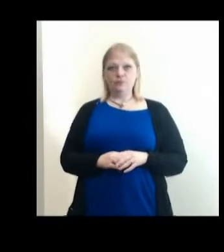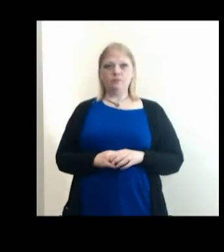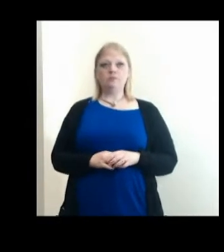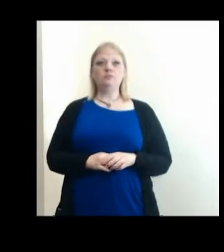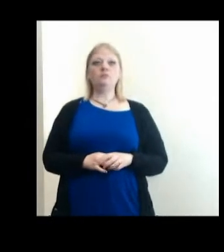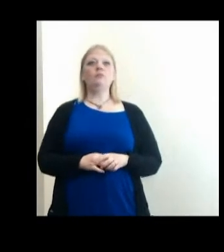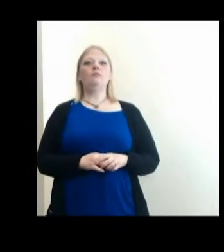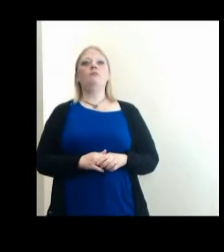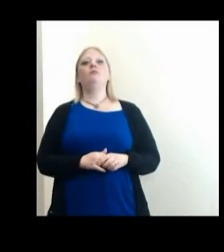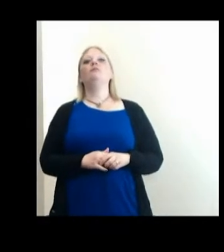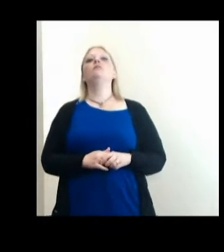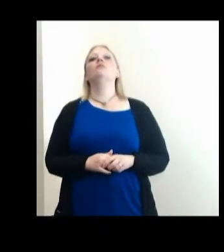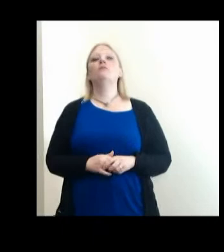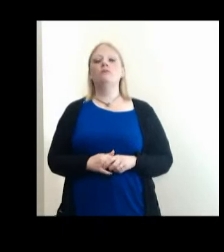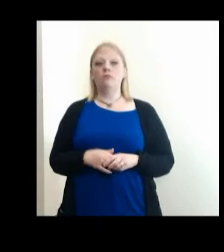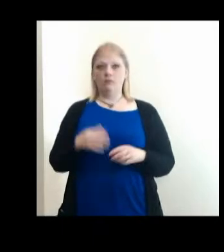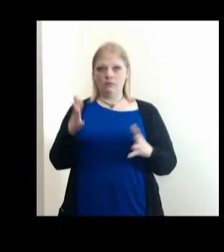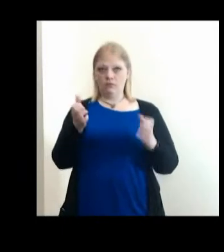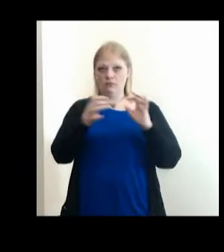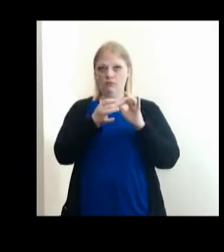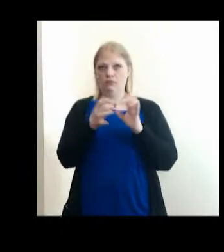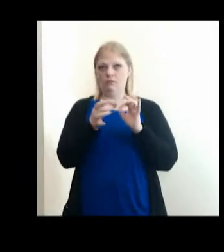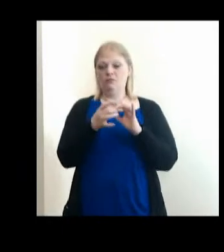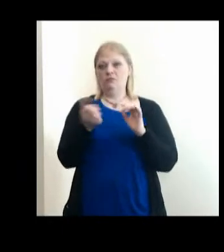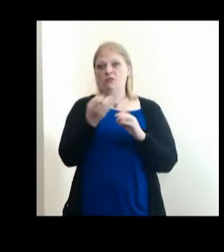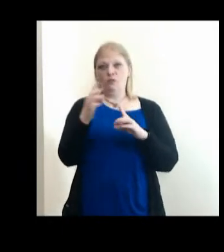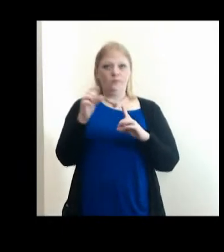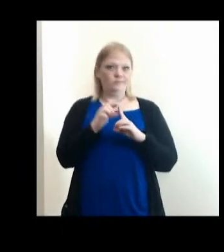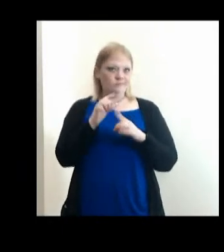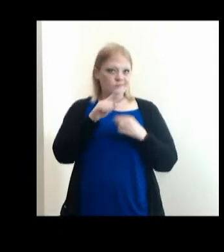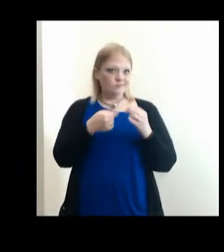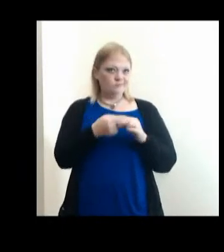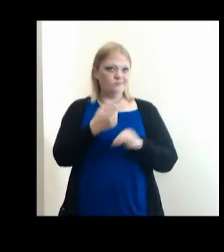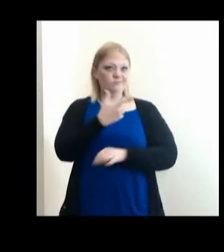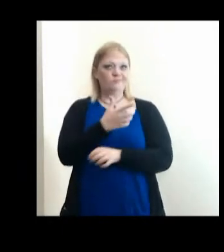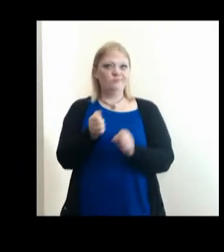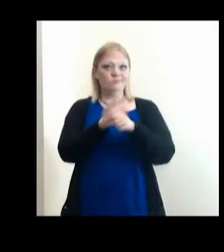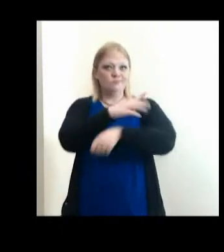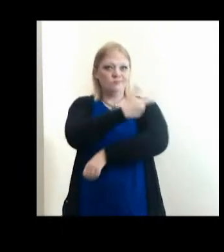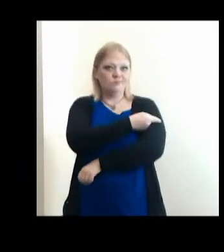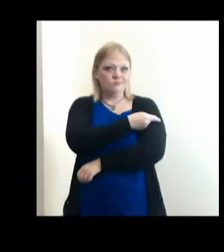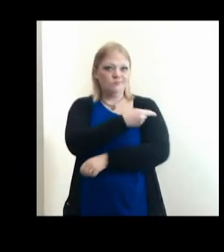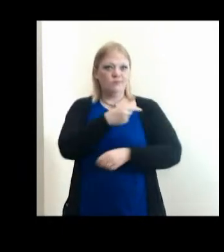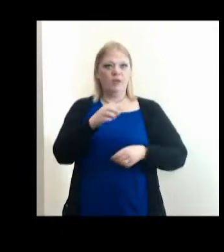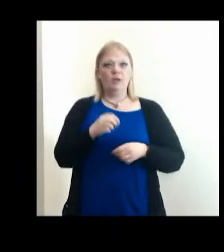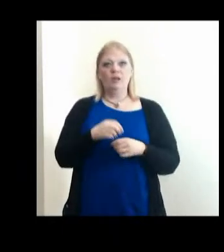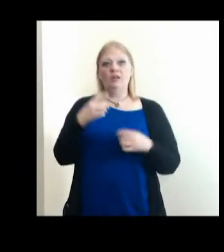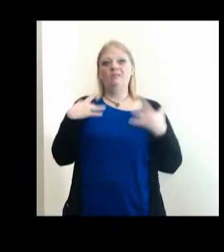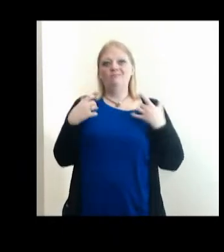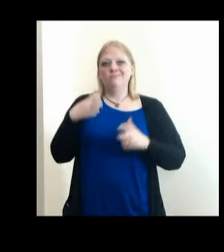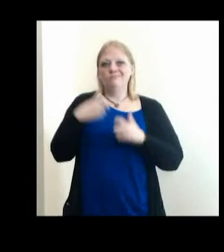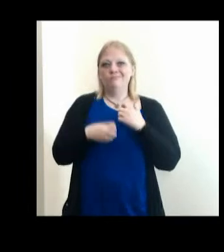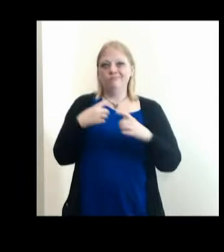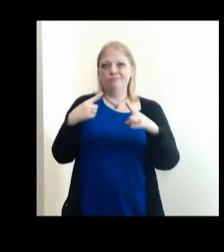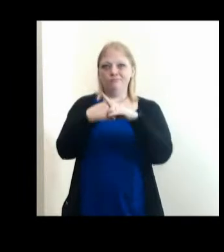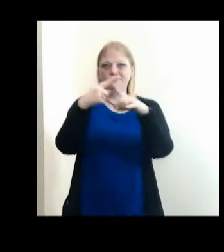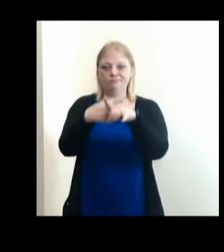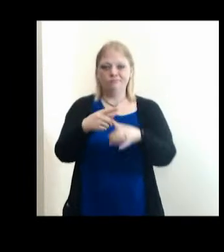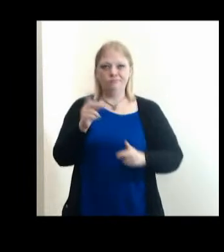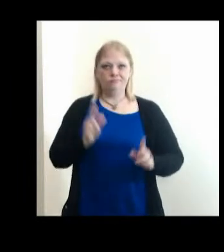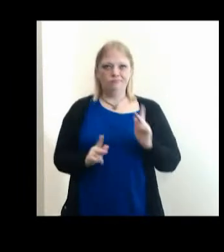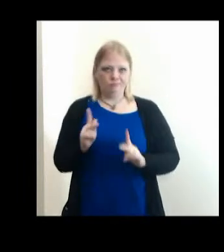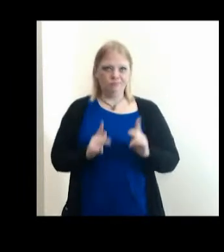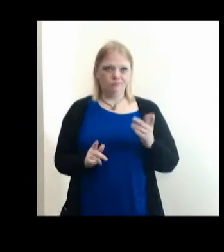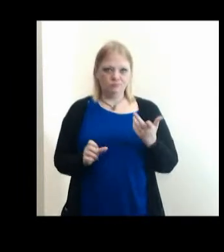Just want to say a few words about COVID-19 vaccine and among immunocompromised individuals. So